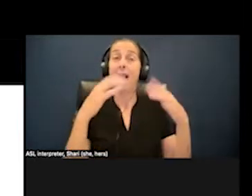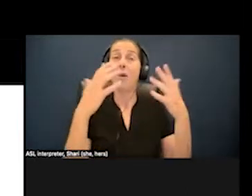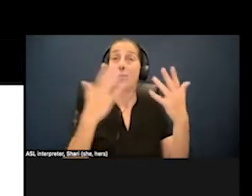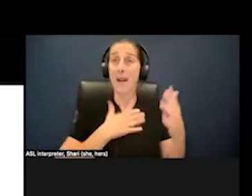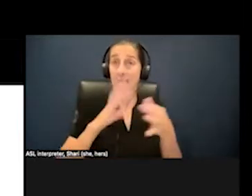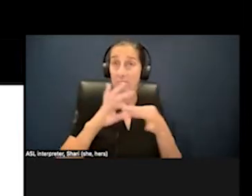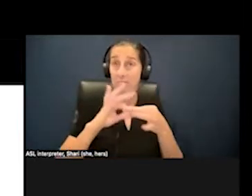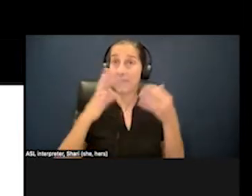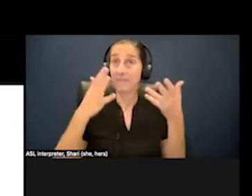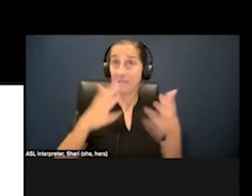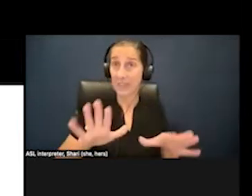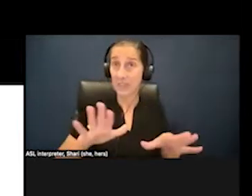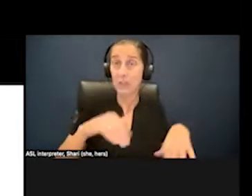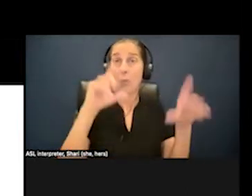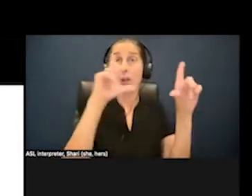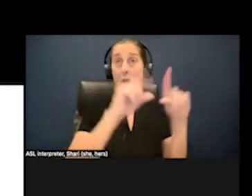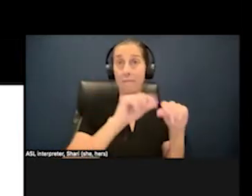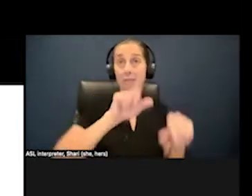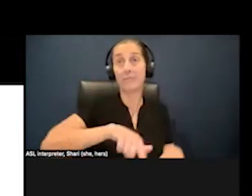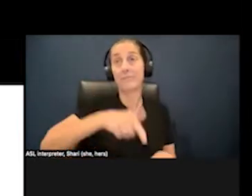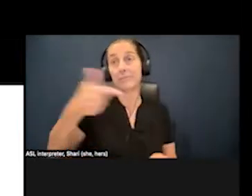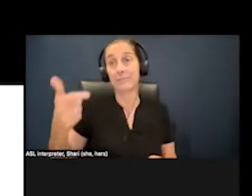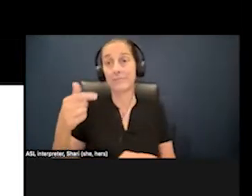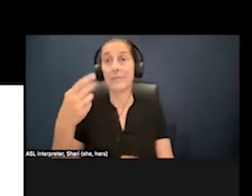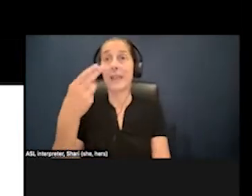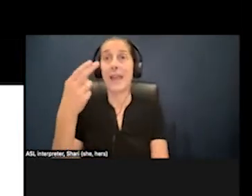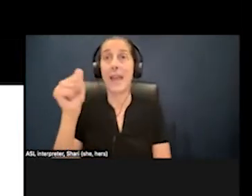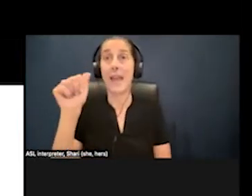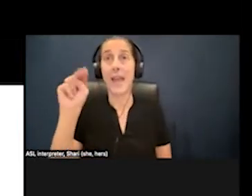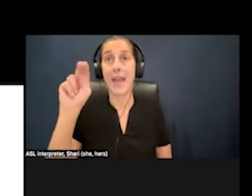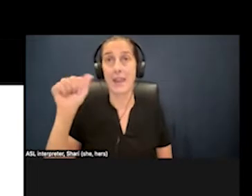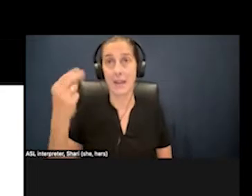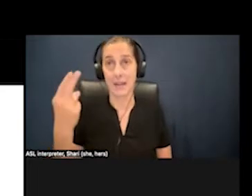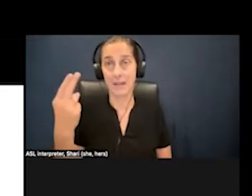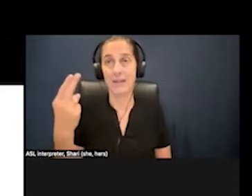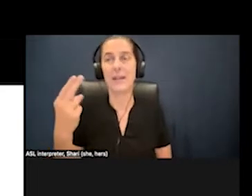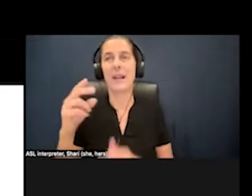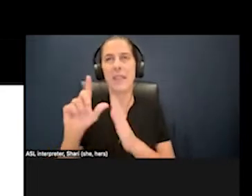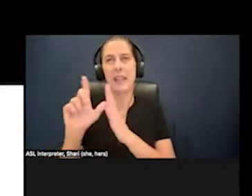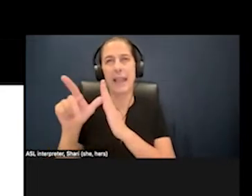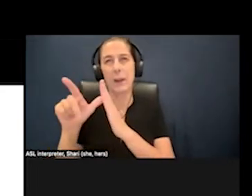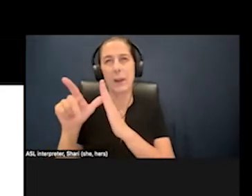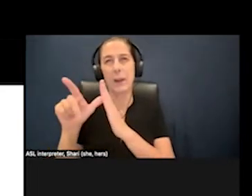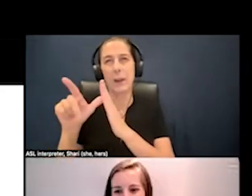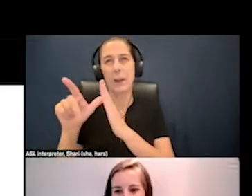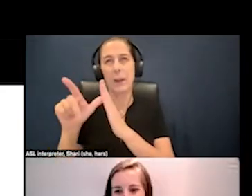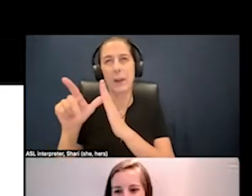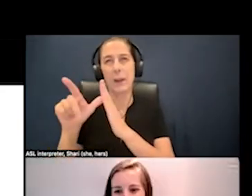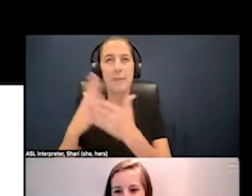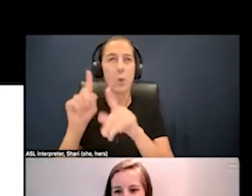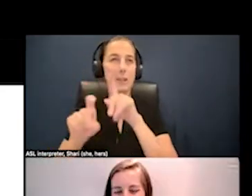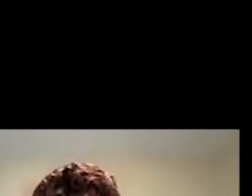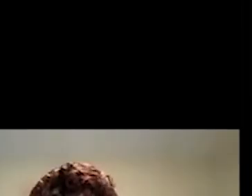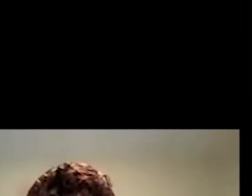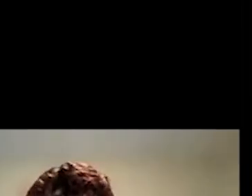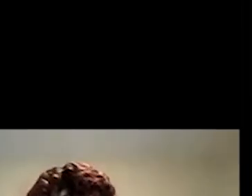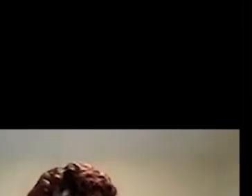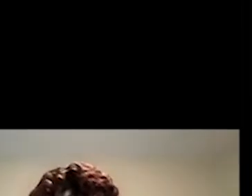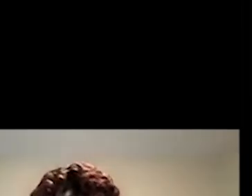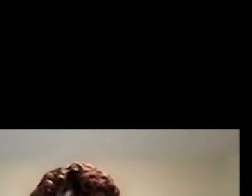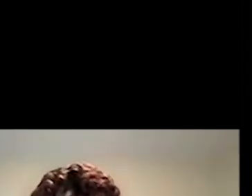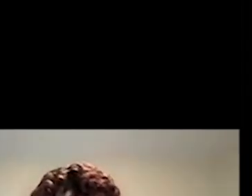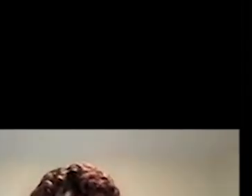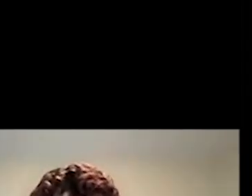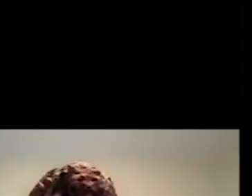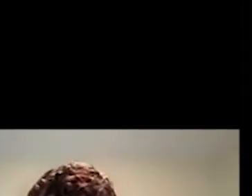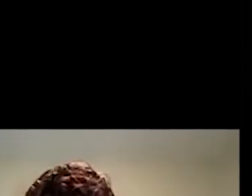to Hannah. And then we have some panel questions as well to go over in a little bit. Wonderful. Thank you so much, Claire.